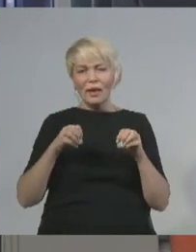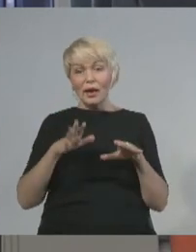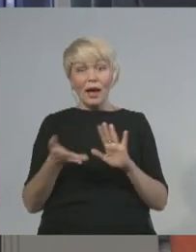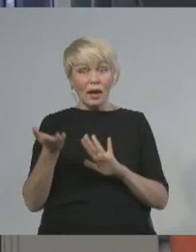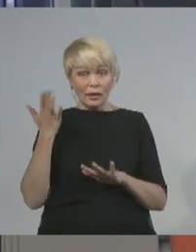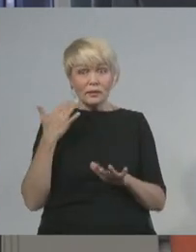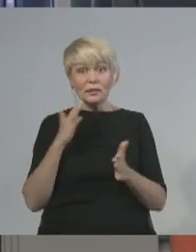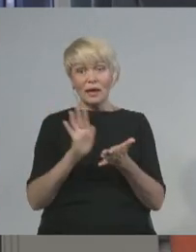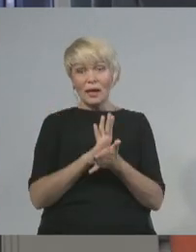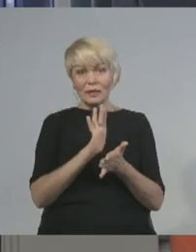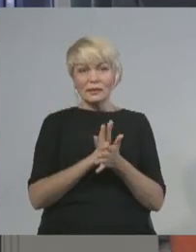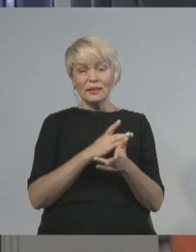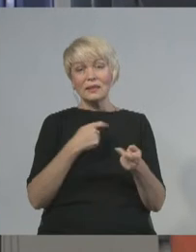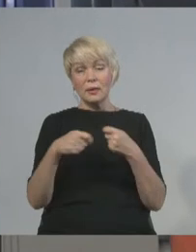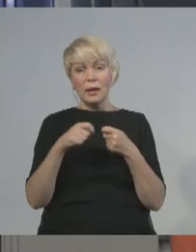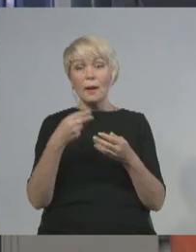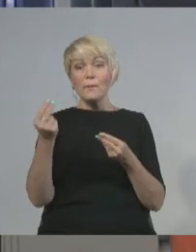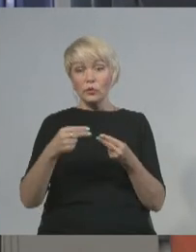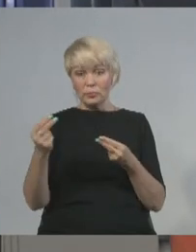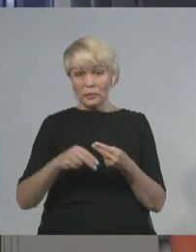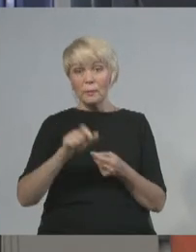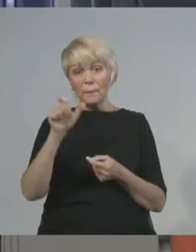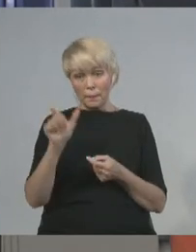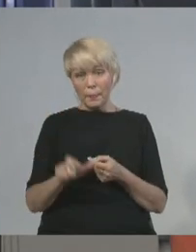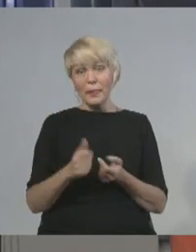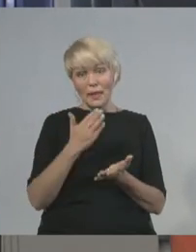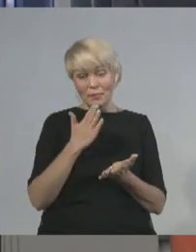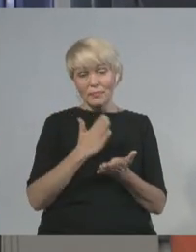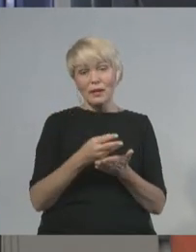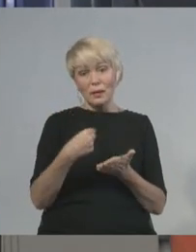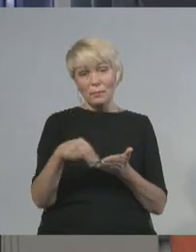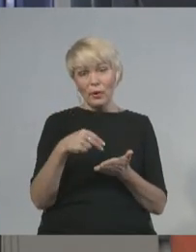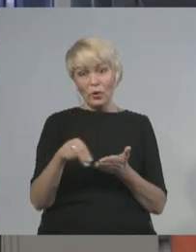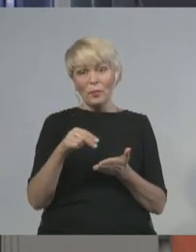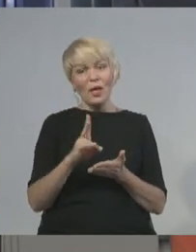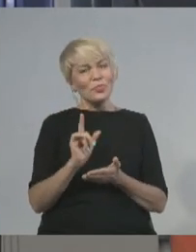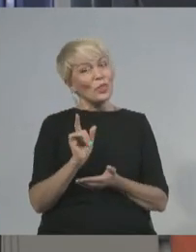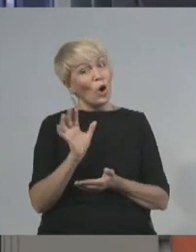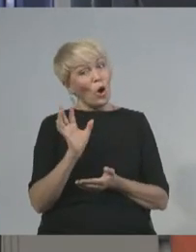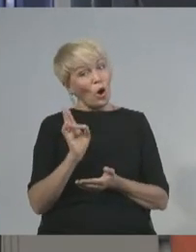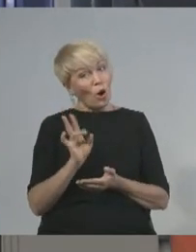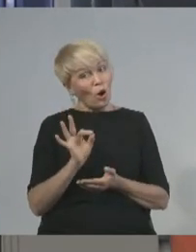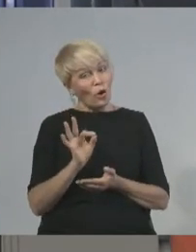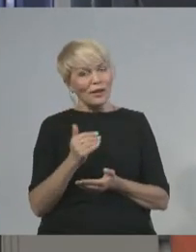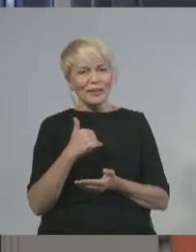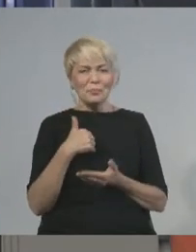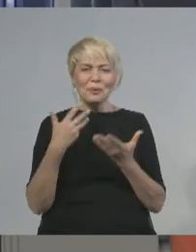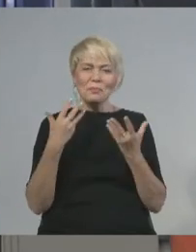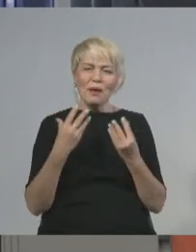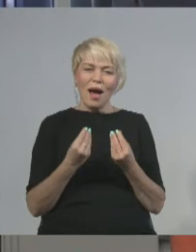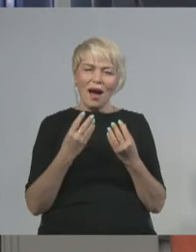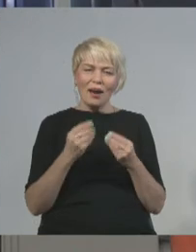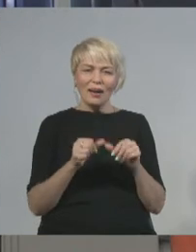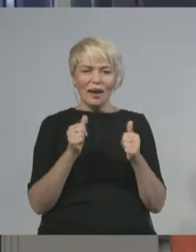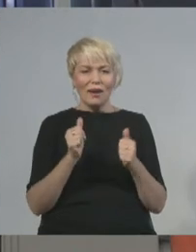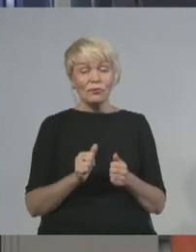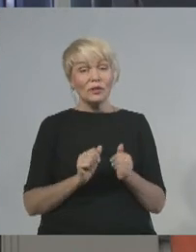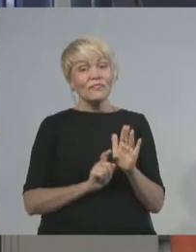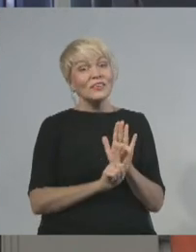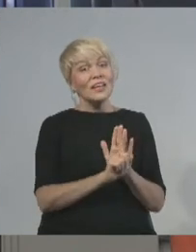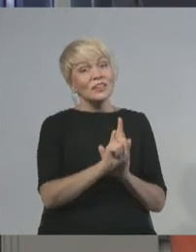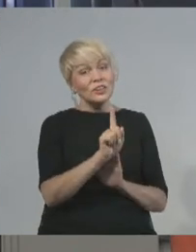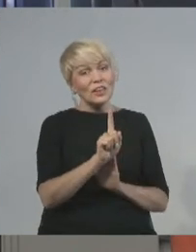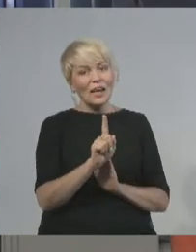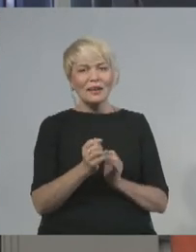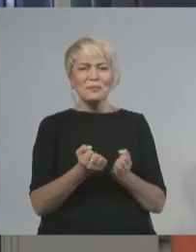this could be wonderful solutions people did sell newspapers before right